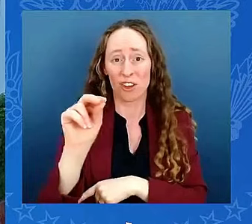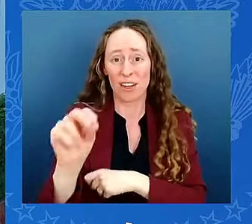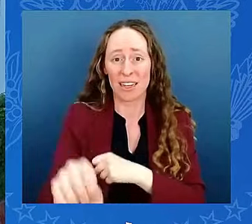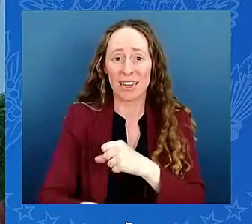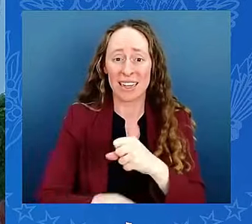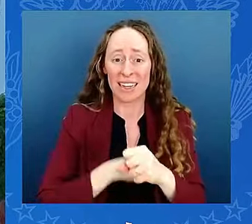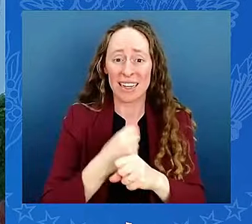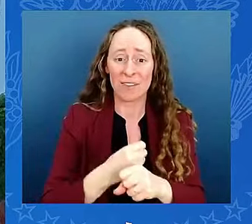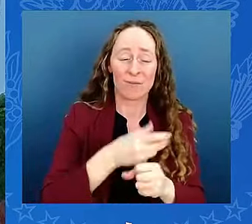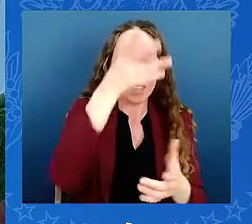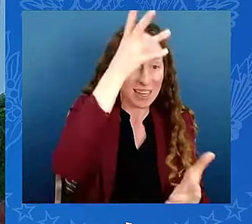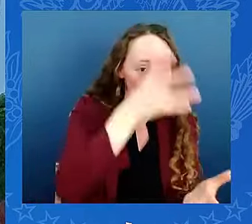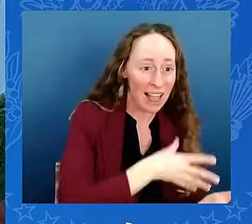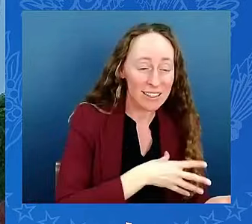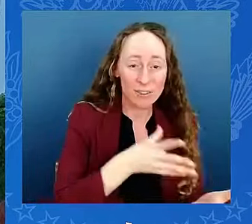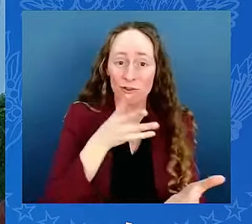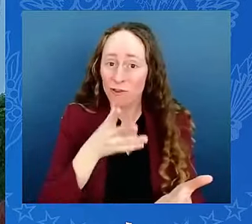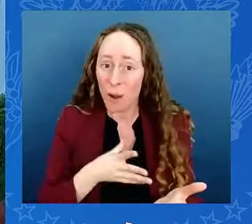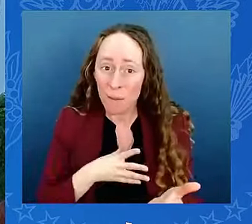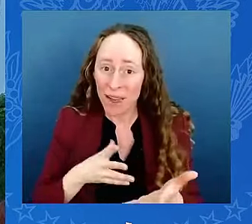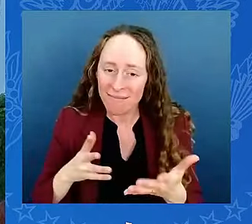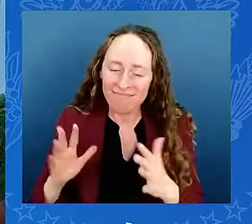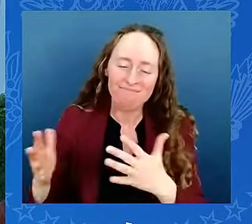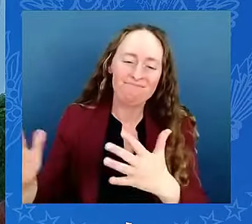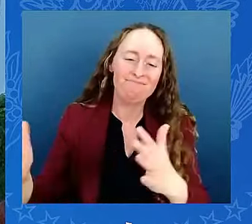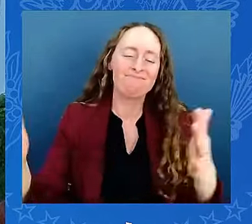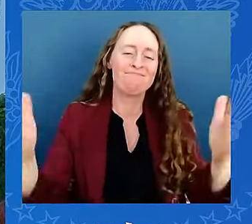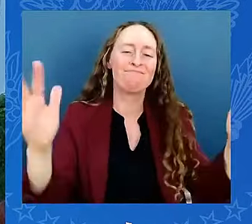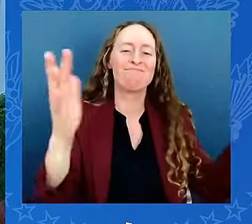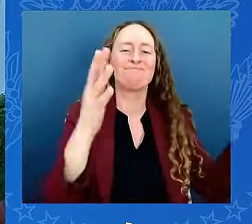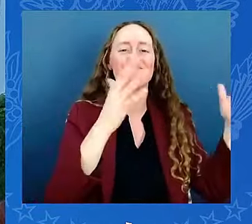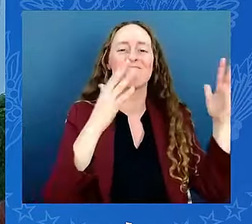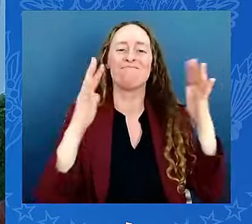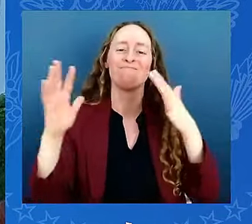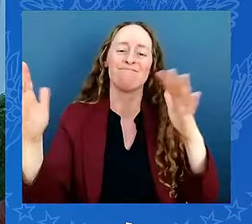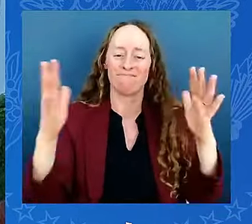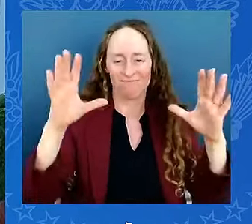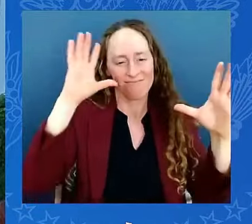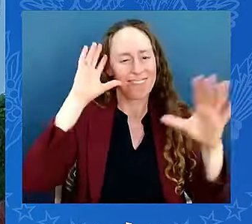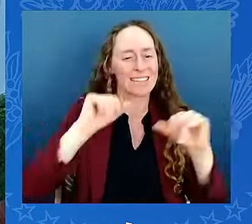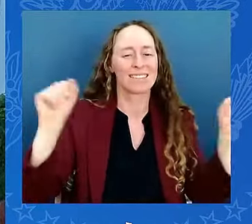the President of the United States, Joe Biden.